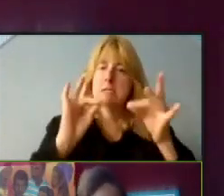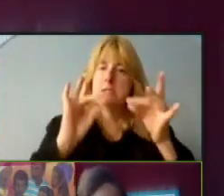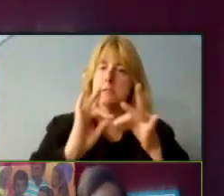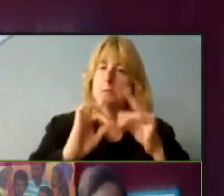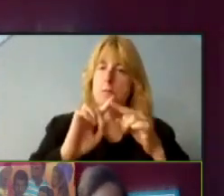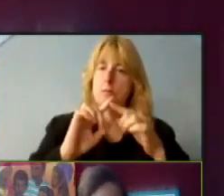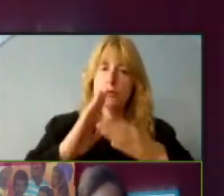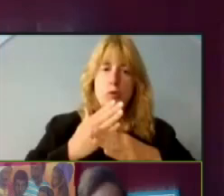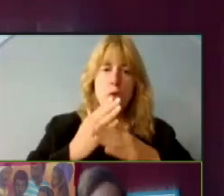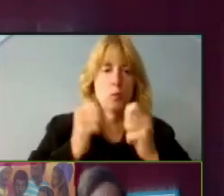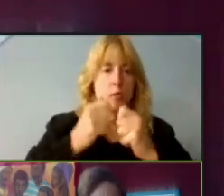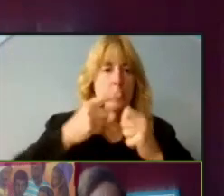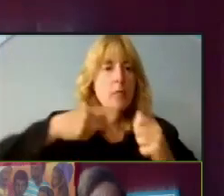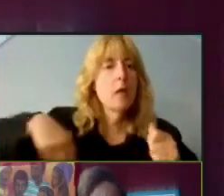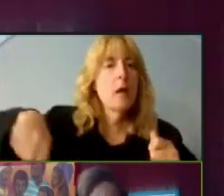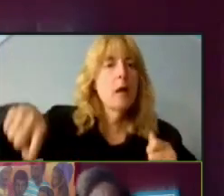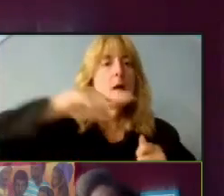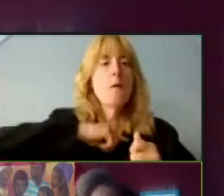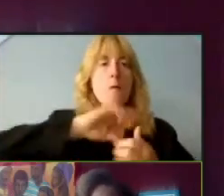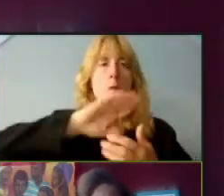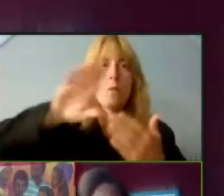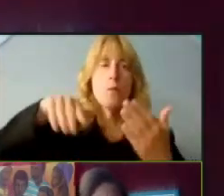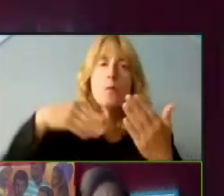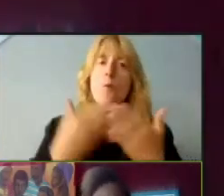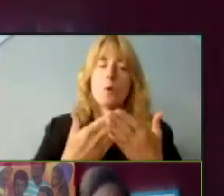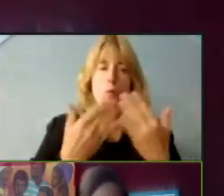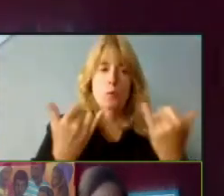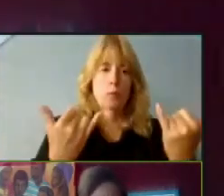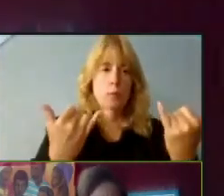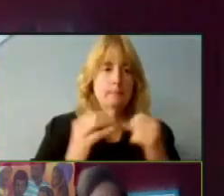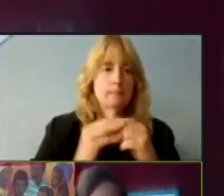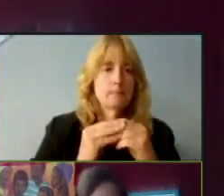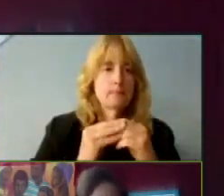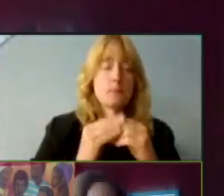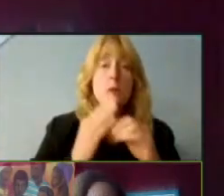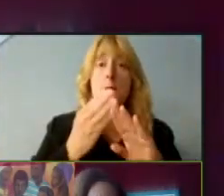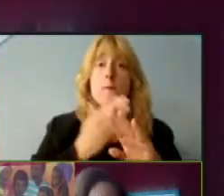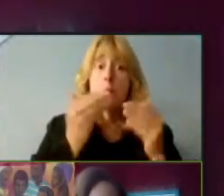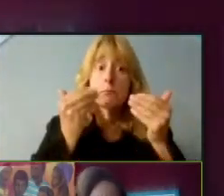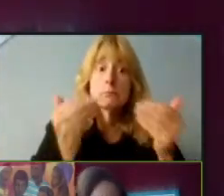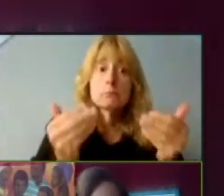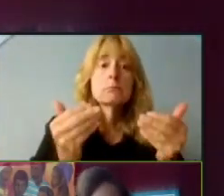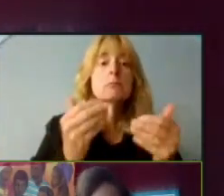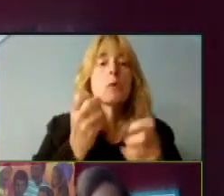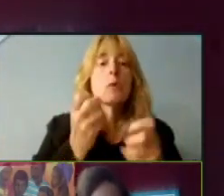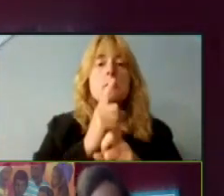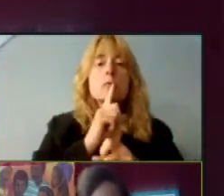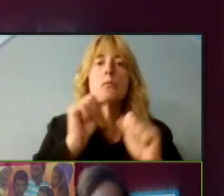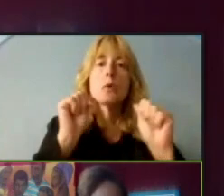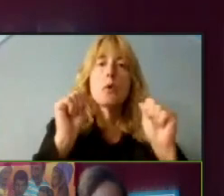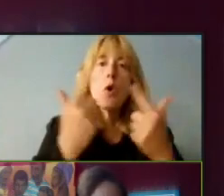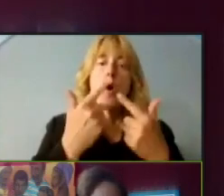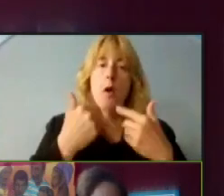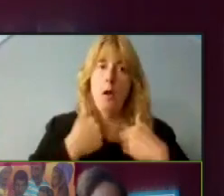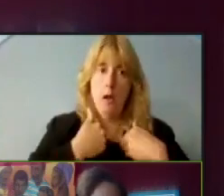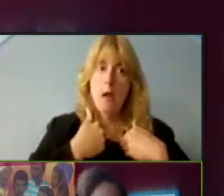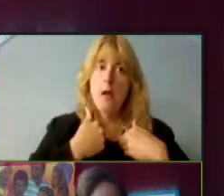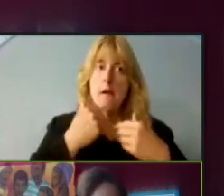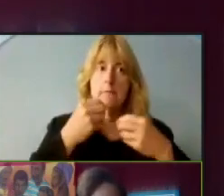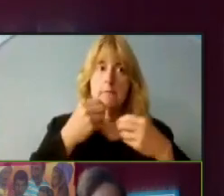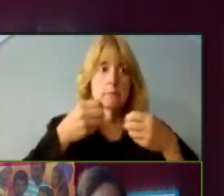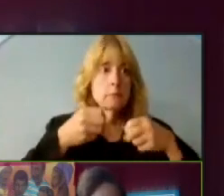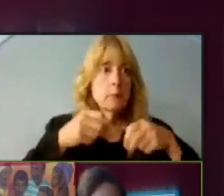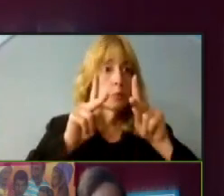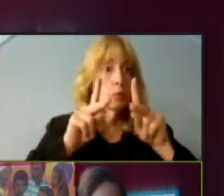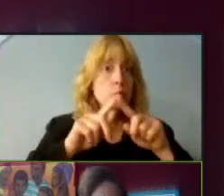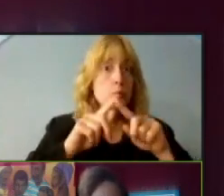us today. But before we start, we want to make sure that all of in our audience have the opportunity to hear and to